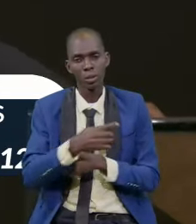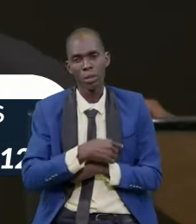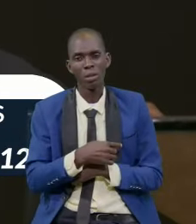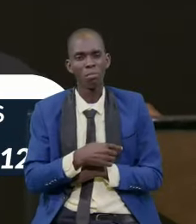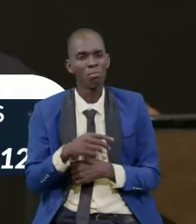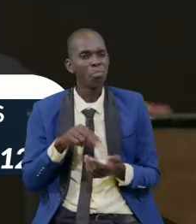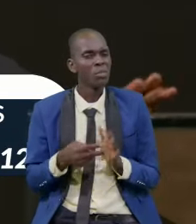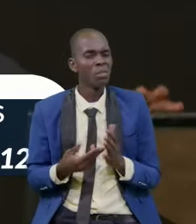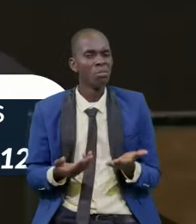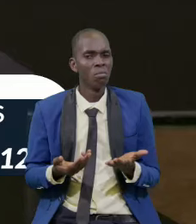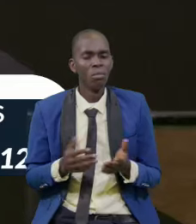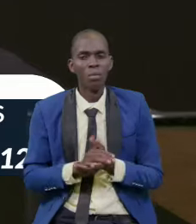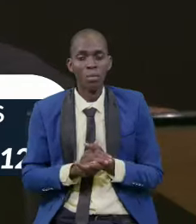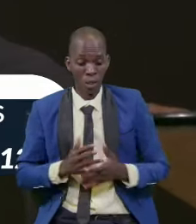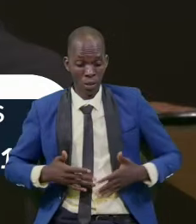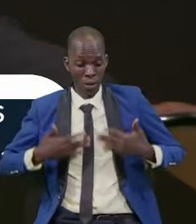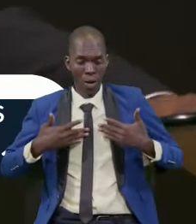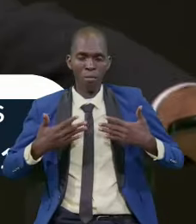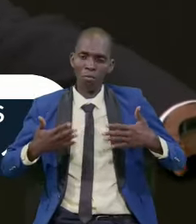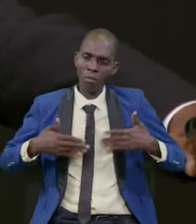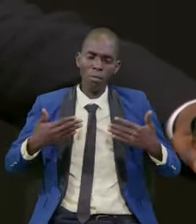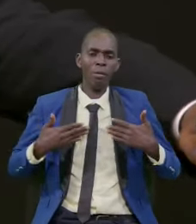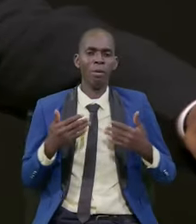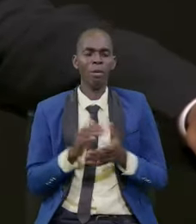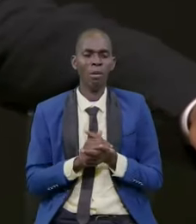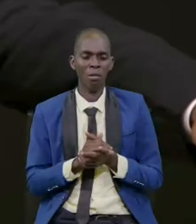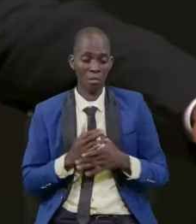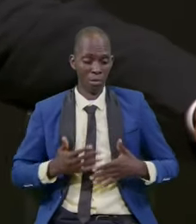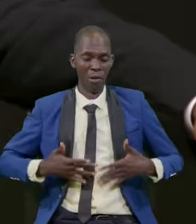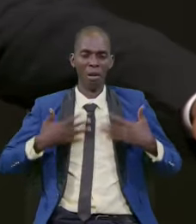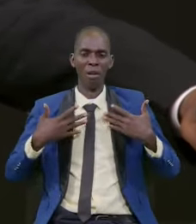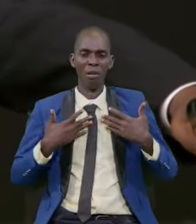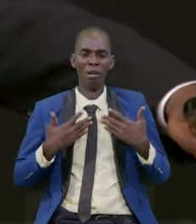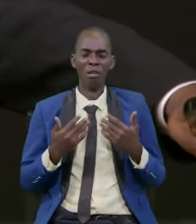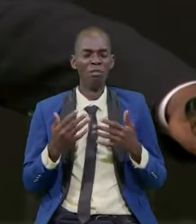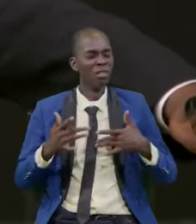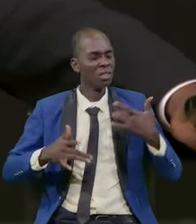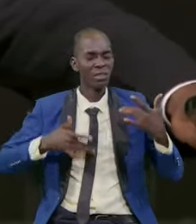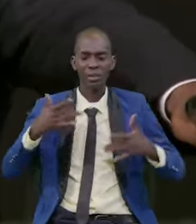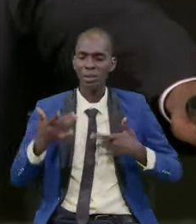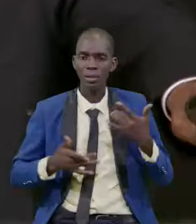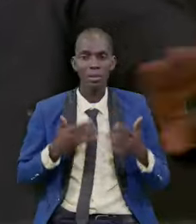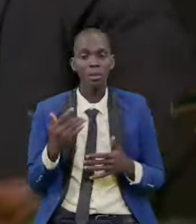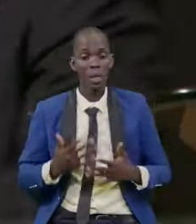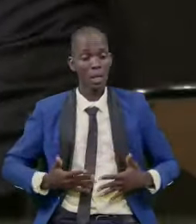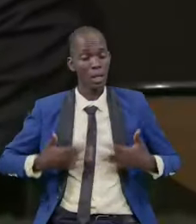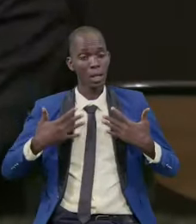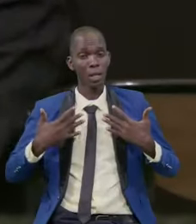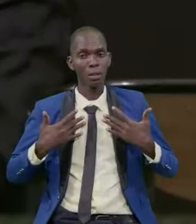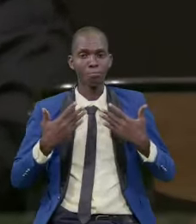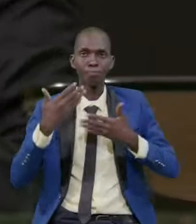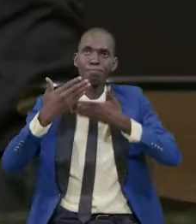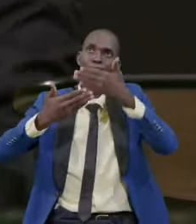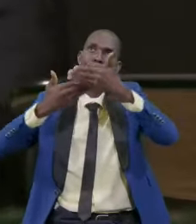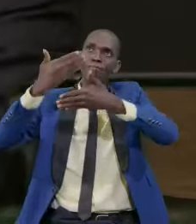happy, life joyful, life exciting, life